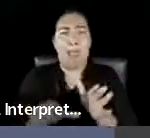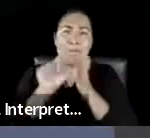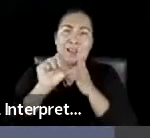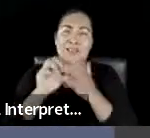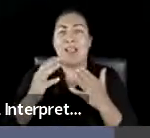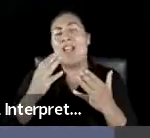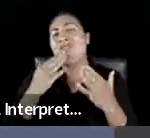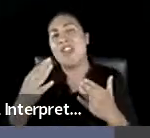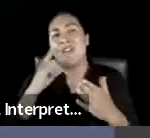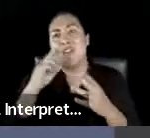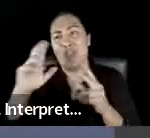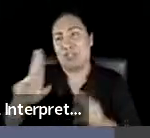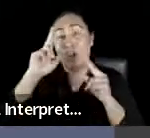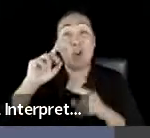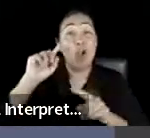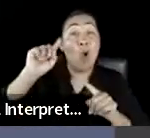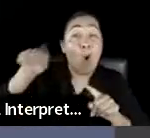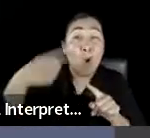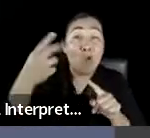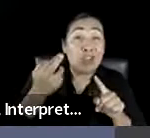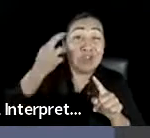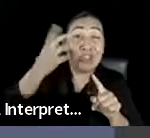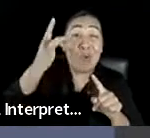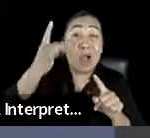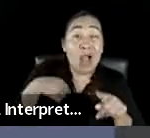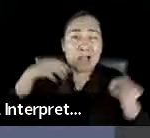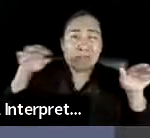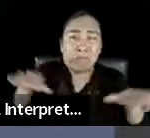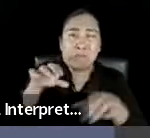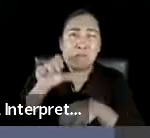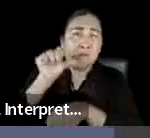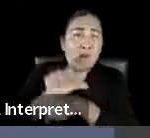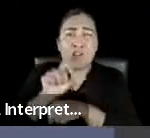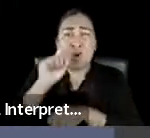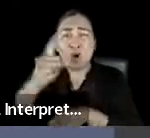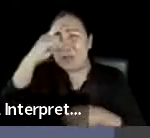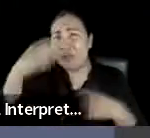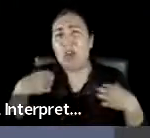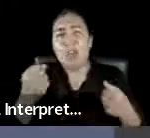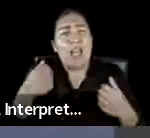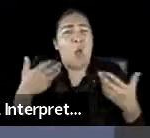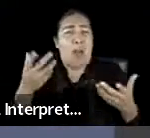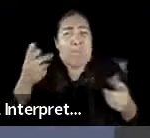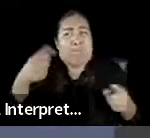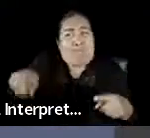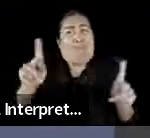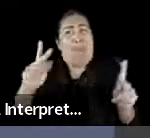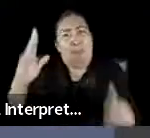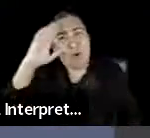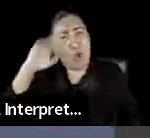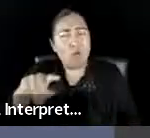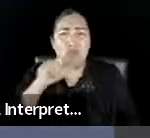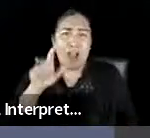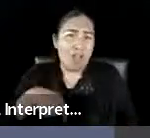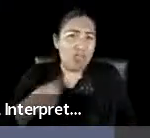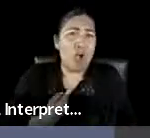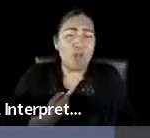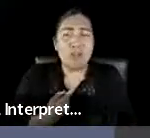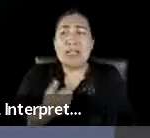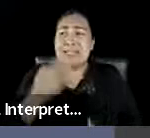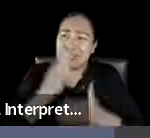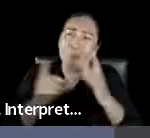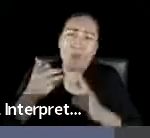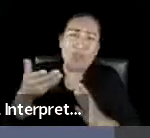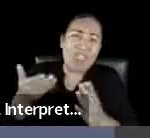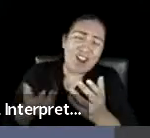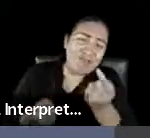only reason I do the work about mental health is because I just want people to know they're not alone, and to know that they have someone that's there for them, and to know that if